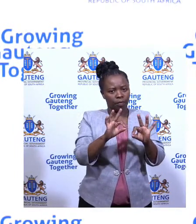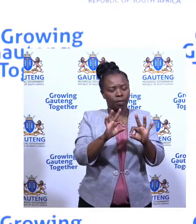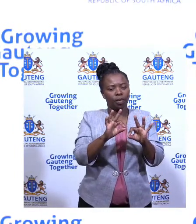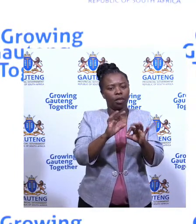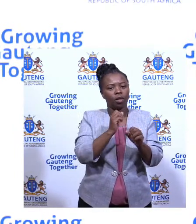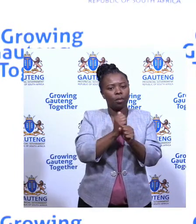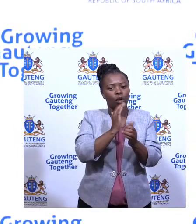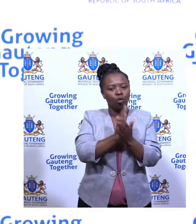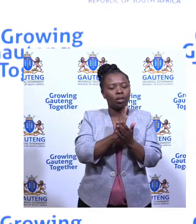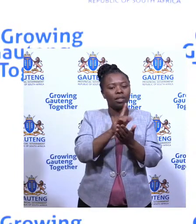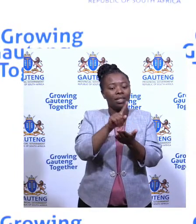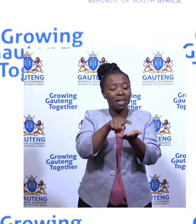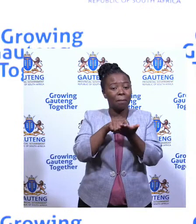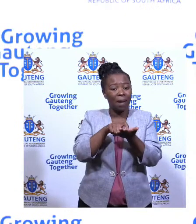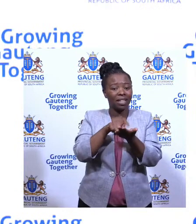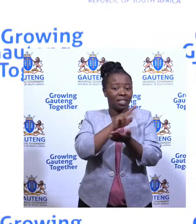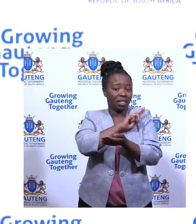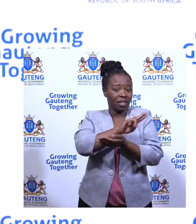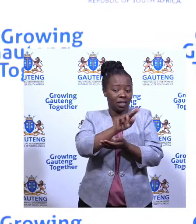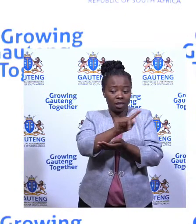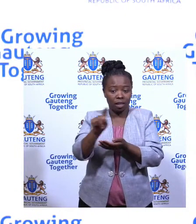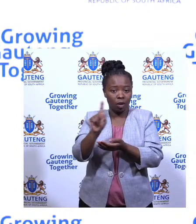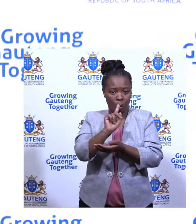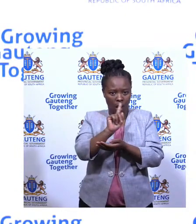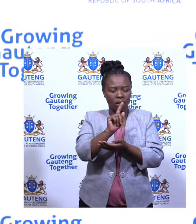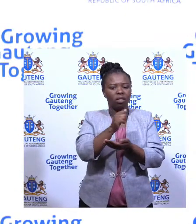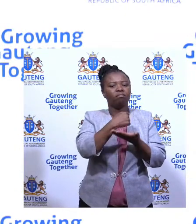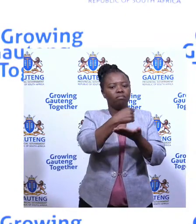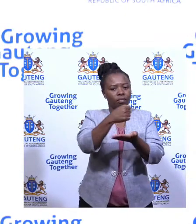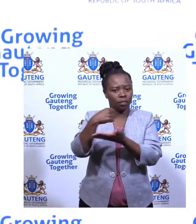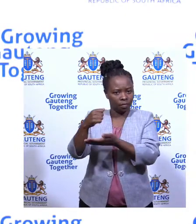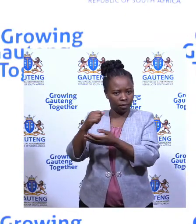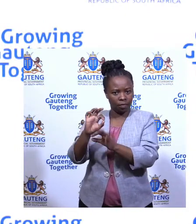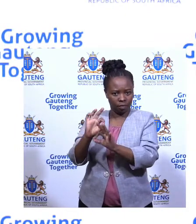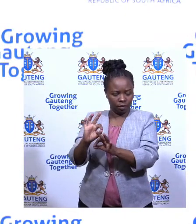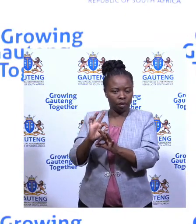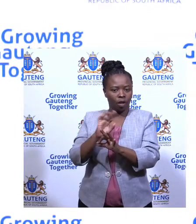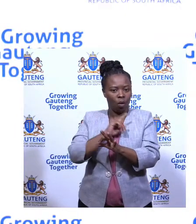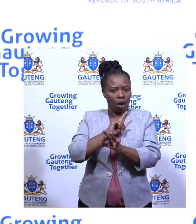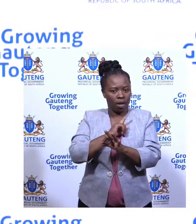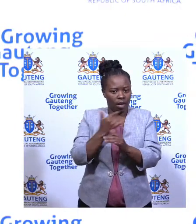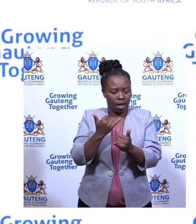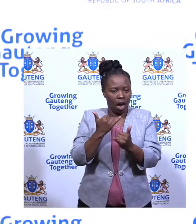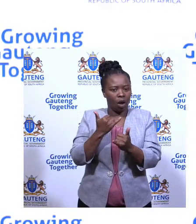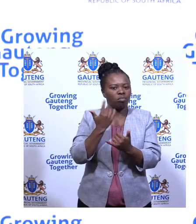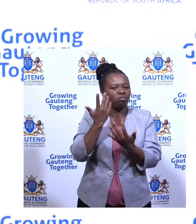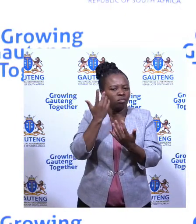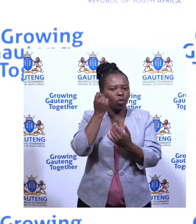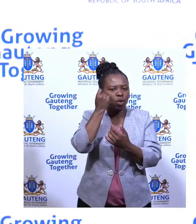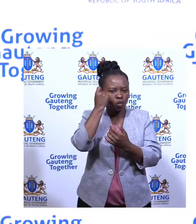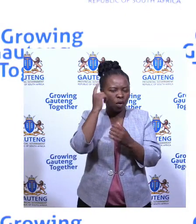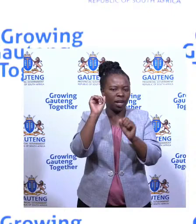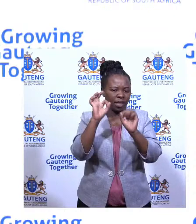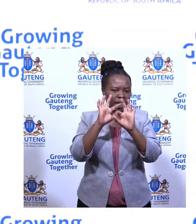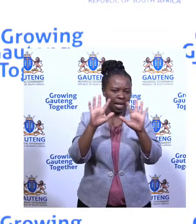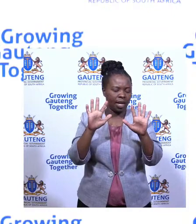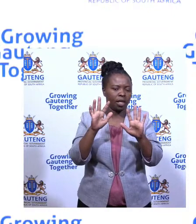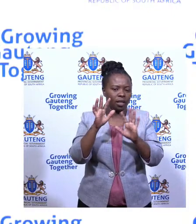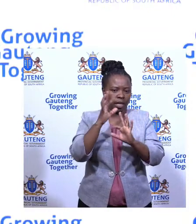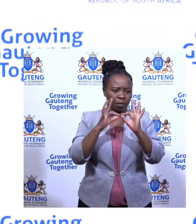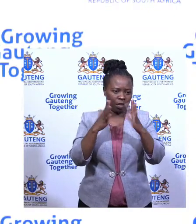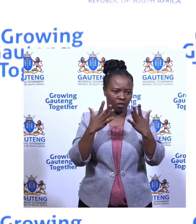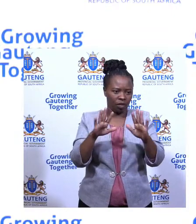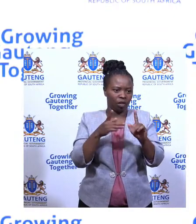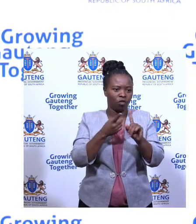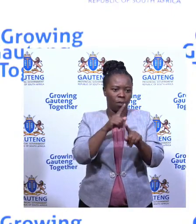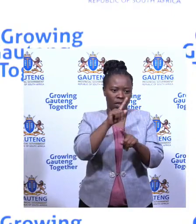to the clinical demands now, as well as the ones that we expect to happen now that we have a recalibrated model. So it's about